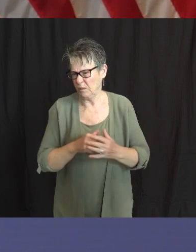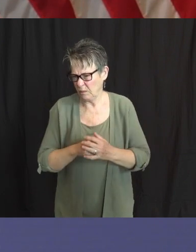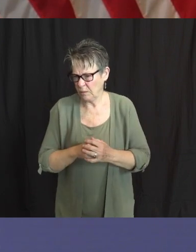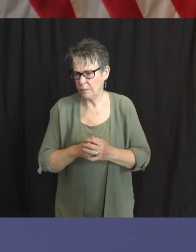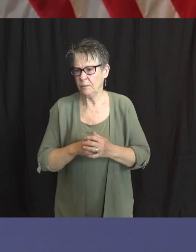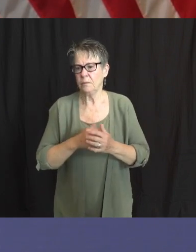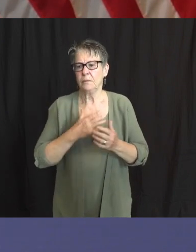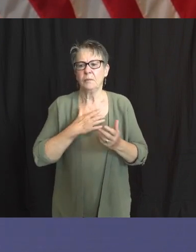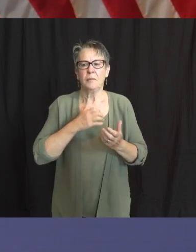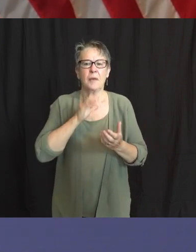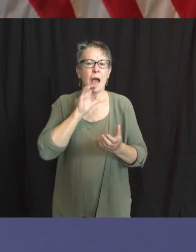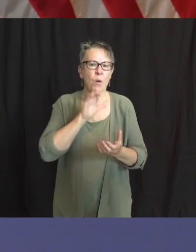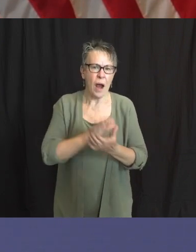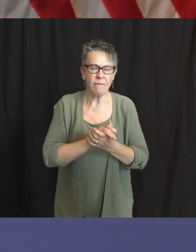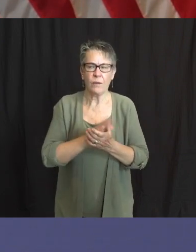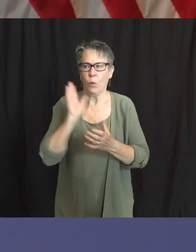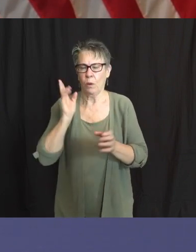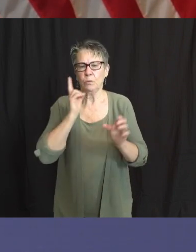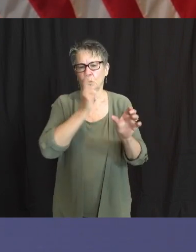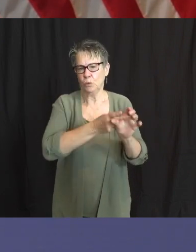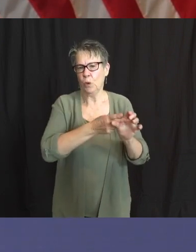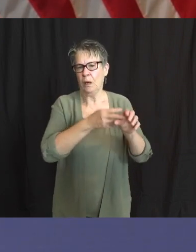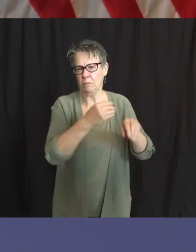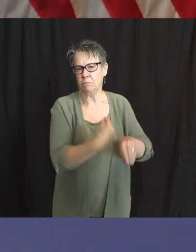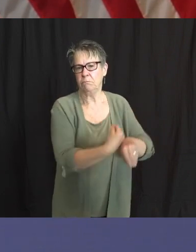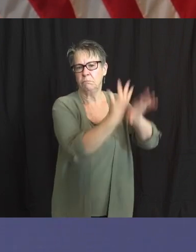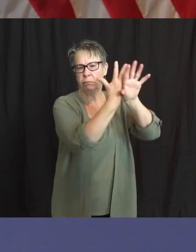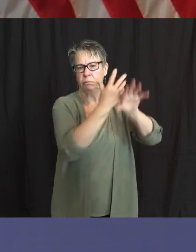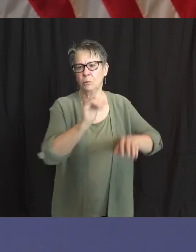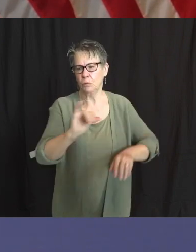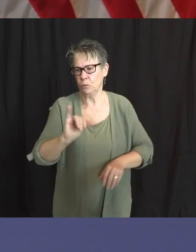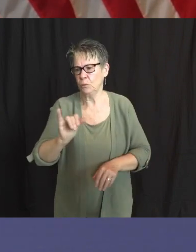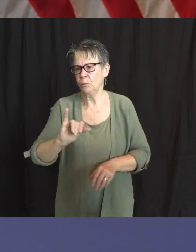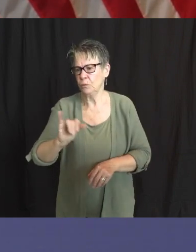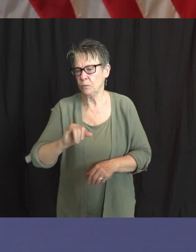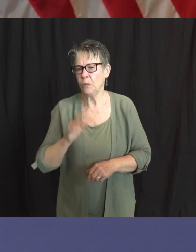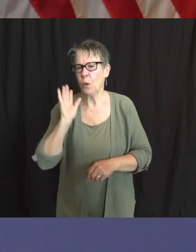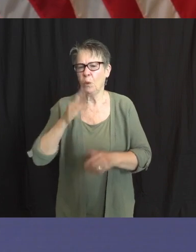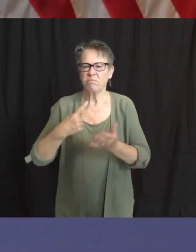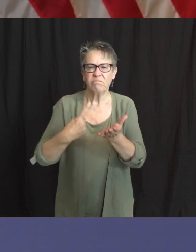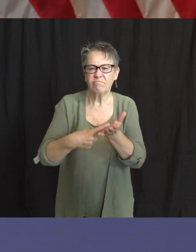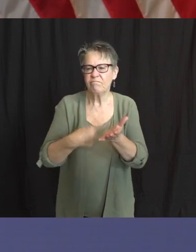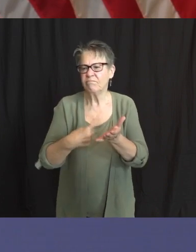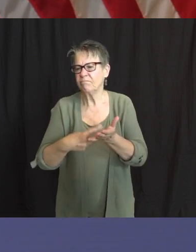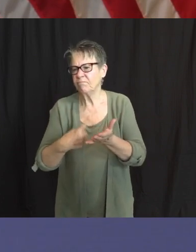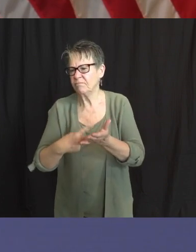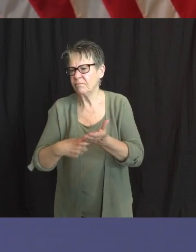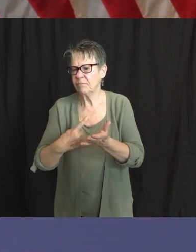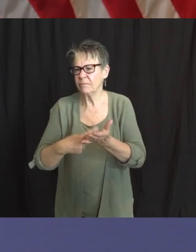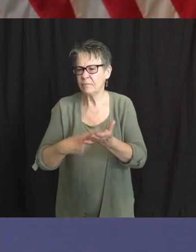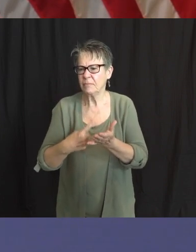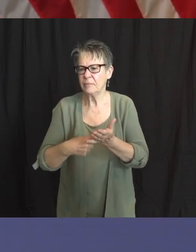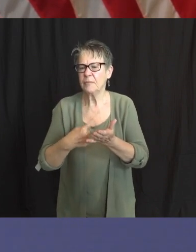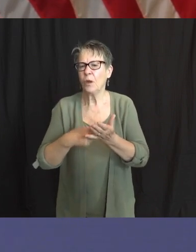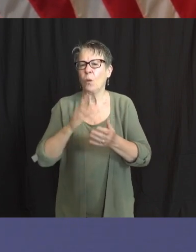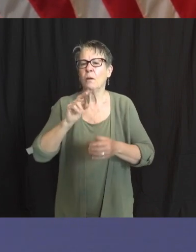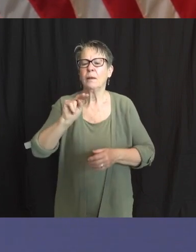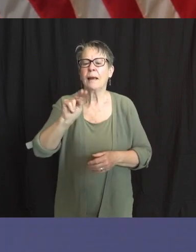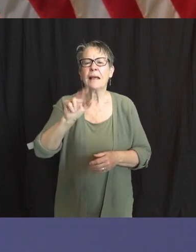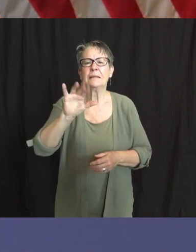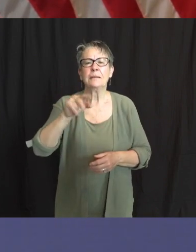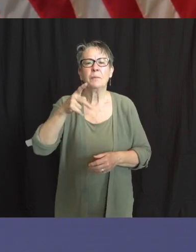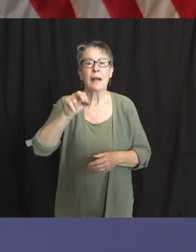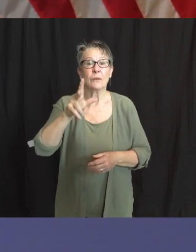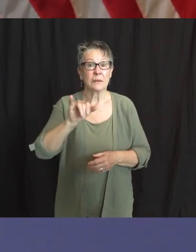and Speaker Pelosi right after this to go over funding, Elise, which is your question triggered. I had